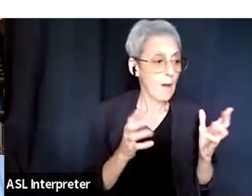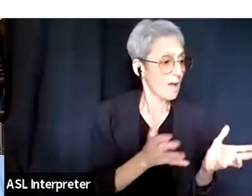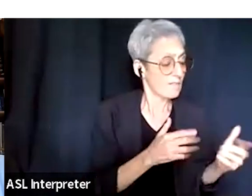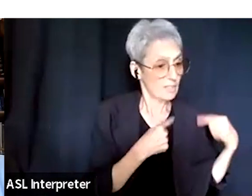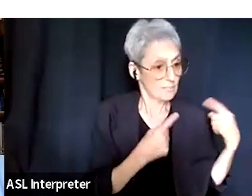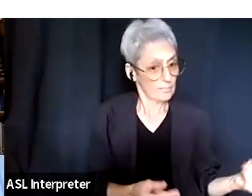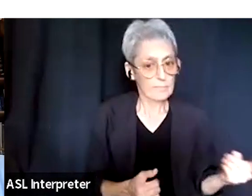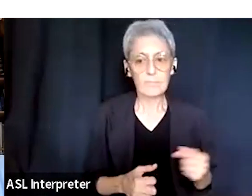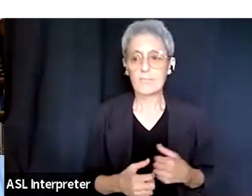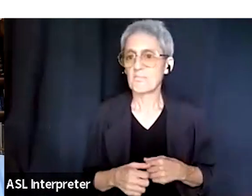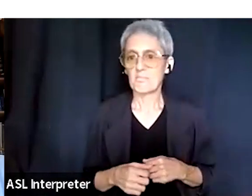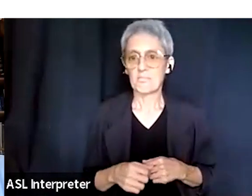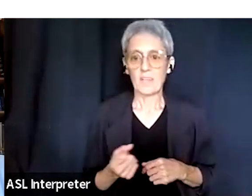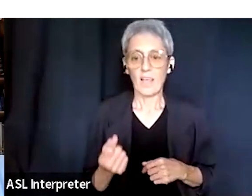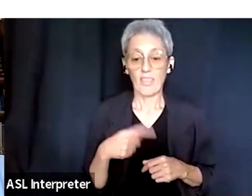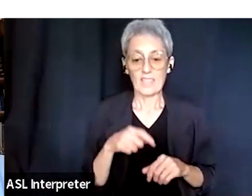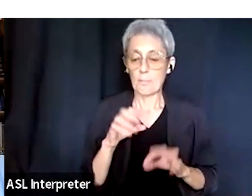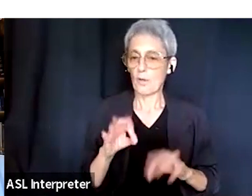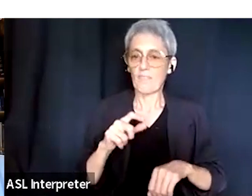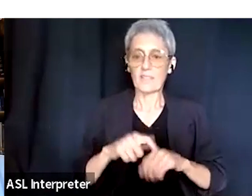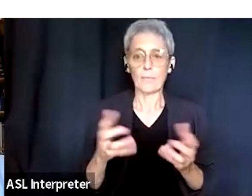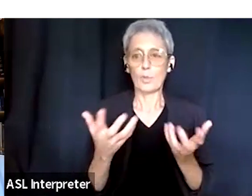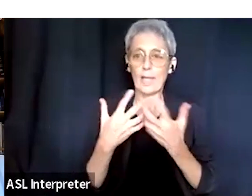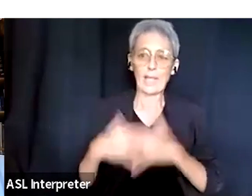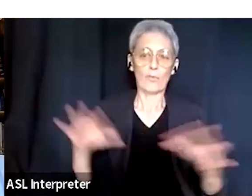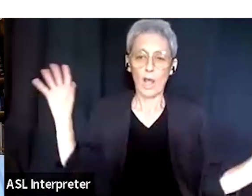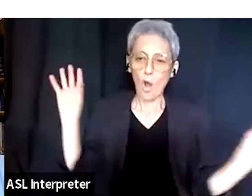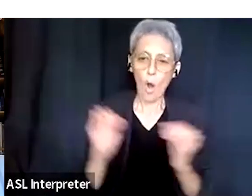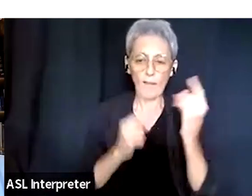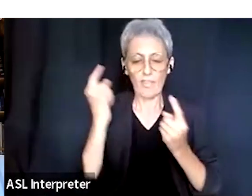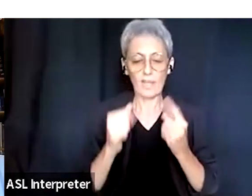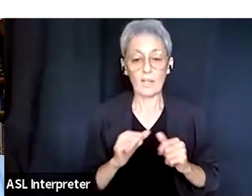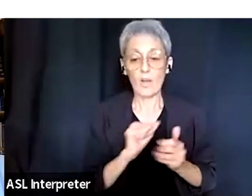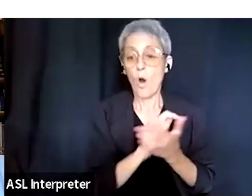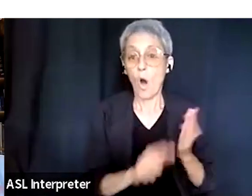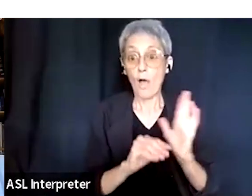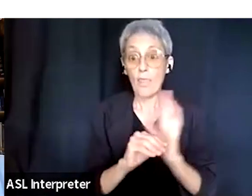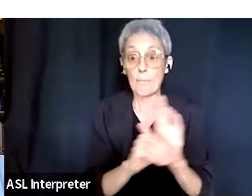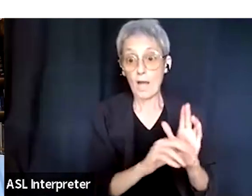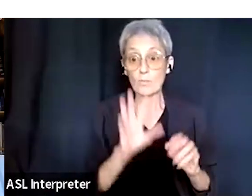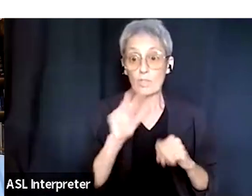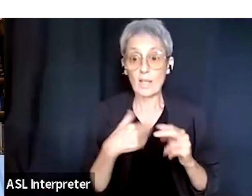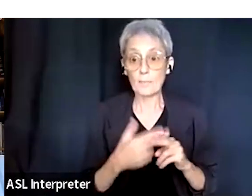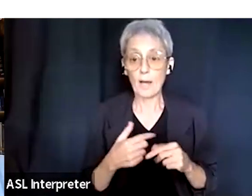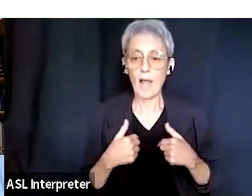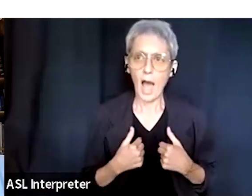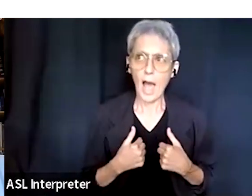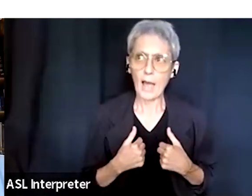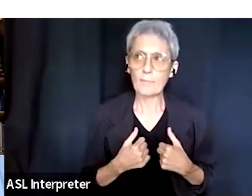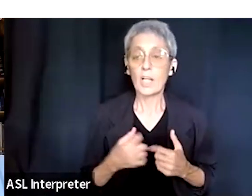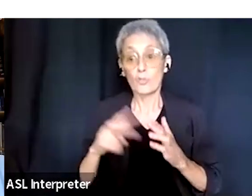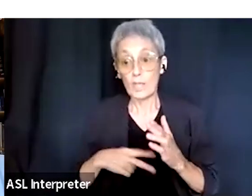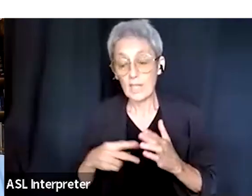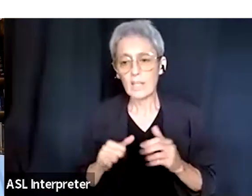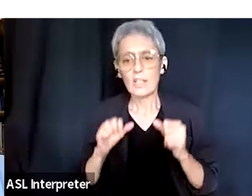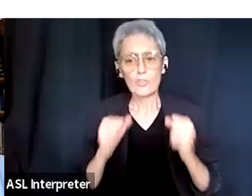our thinking. And all of the models we talked about in reading certainly inform our work. But